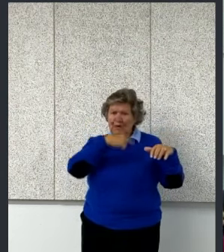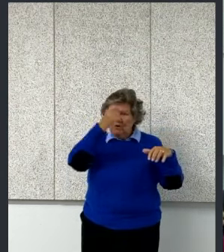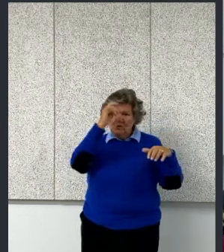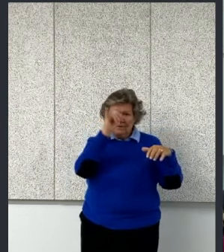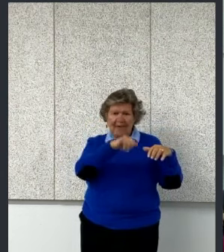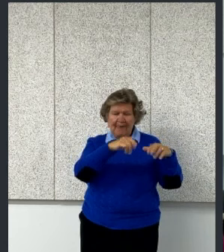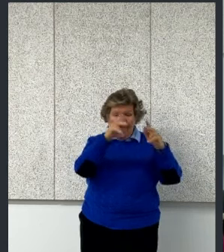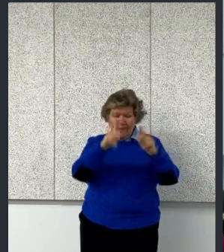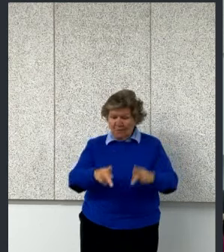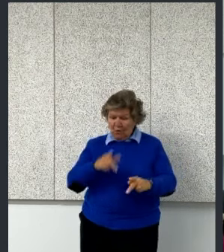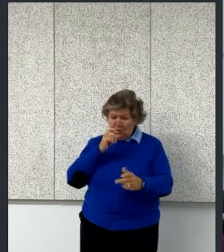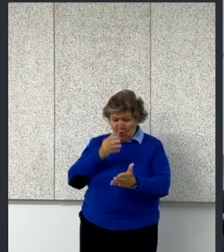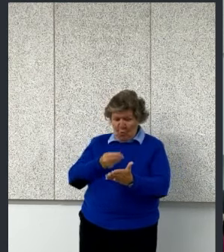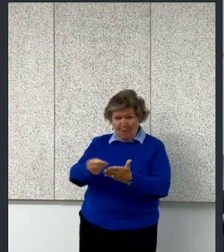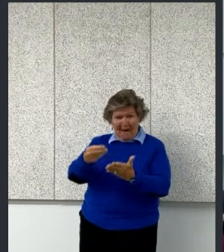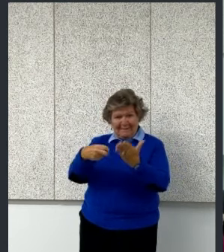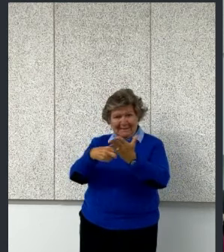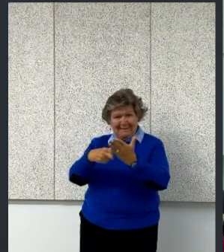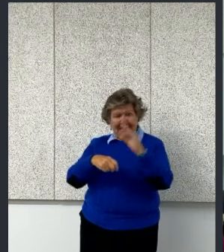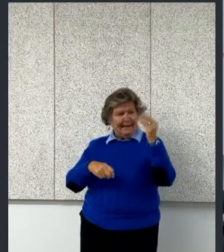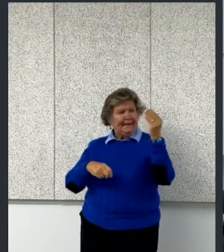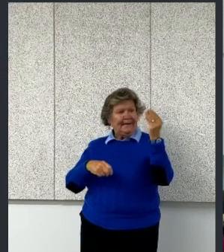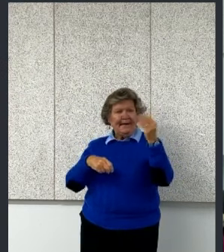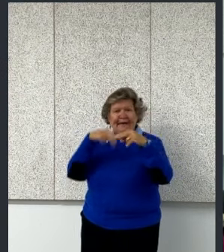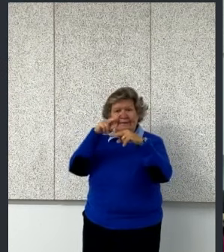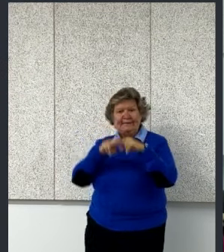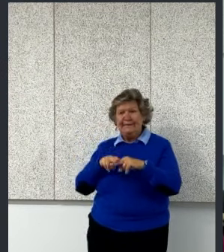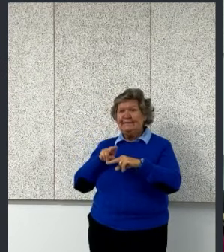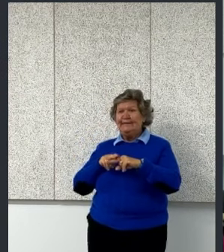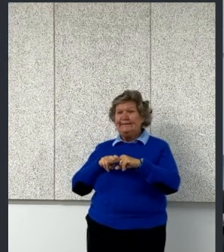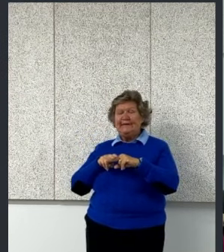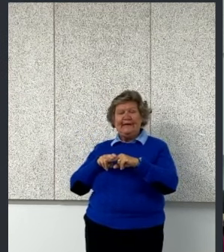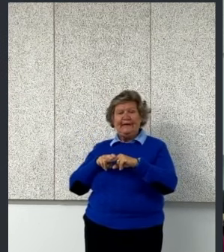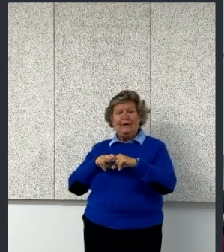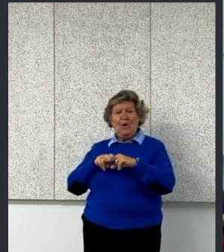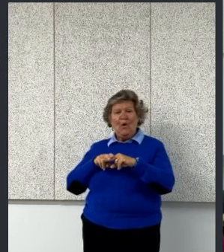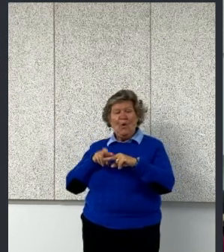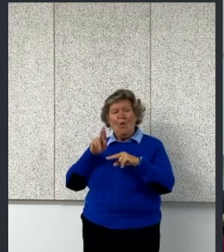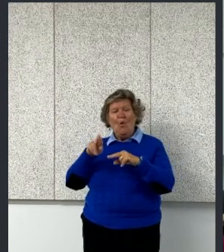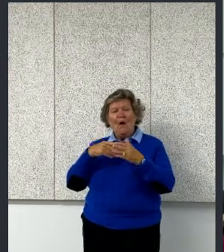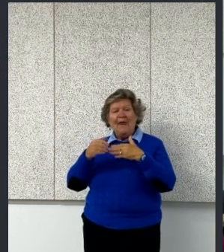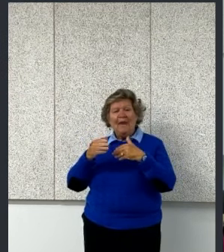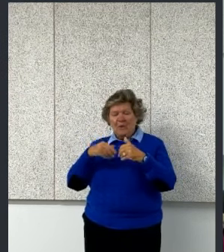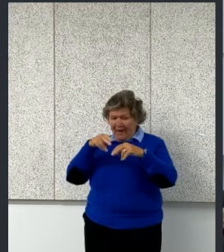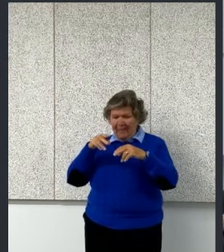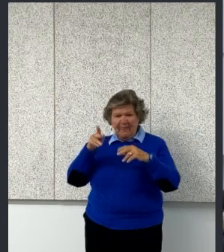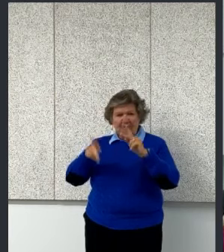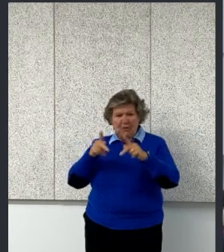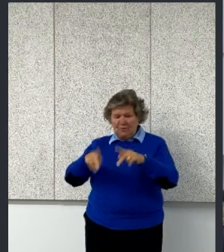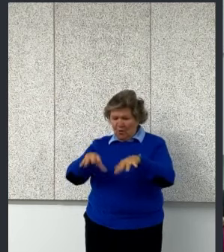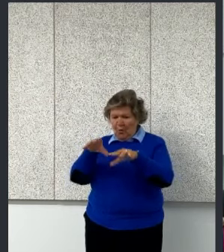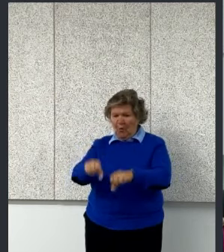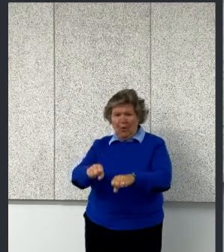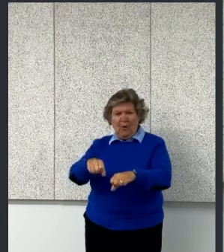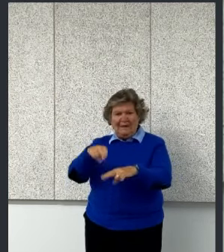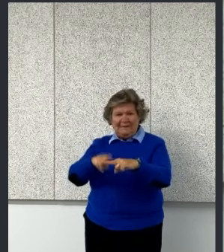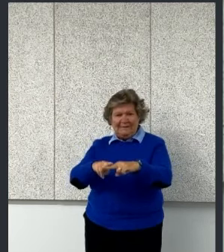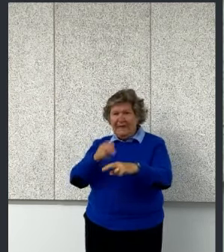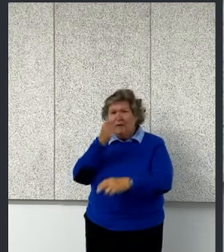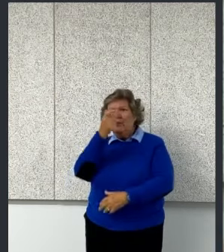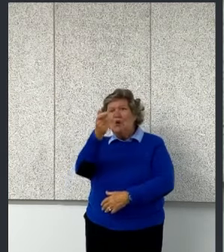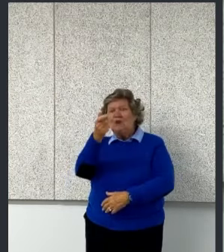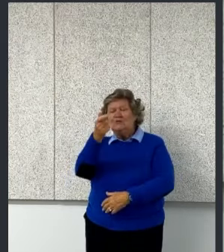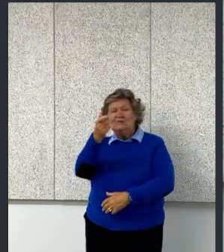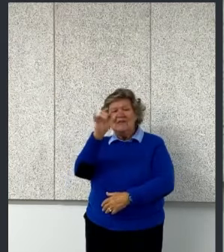the person who buys the ticket and sits in the seat, or maybe they don't buy the ticket, maybe it's free, but anyway, they're sitting in a seat, and that is